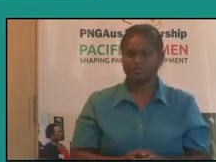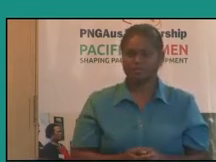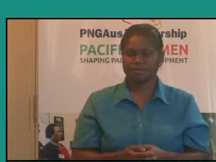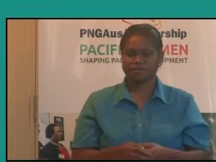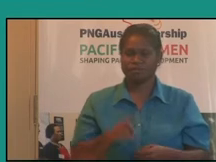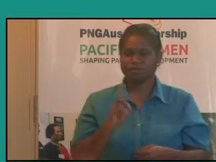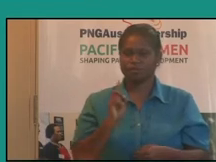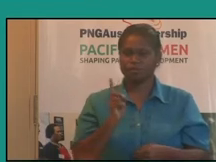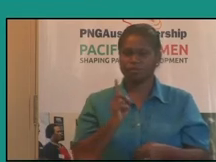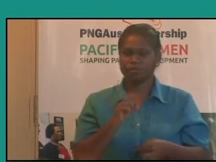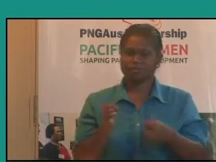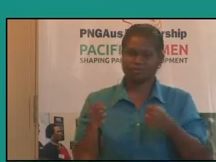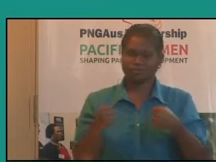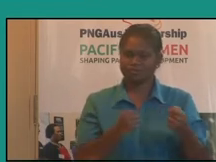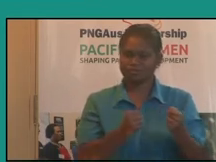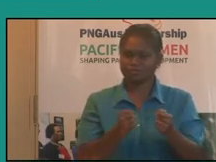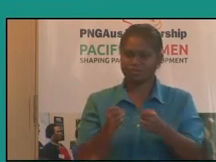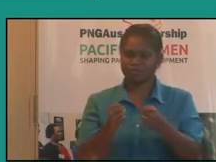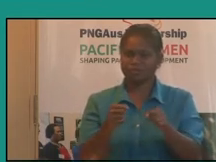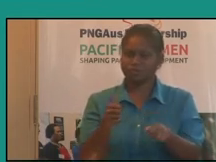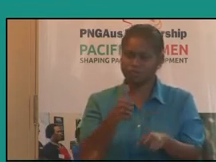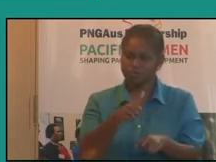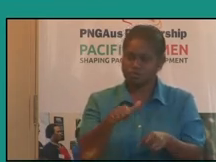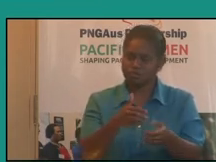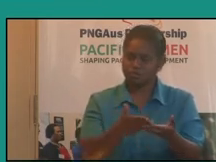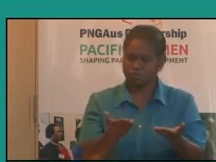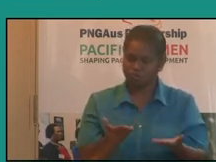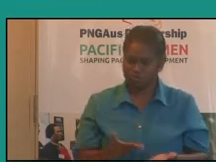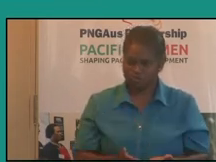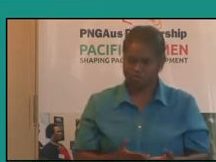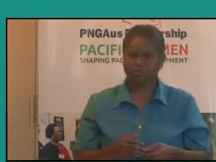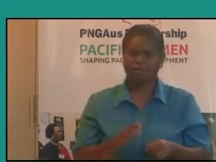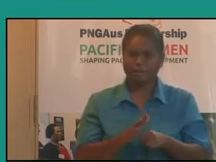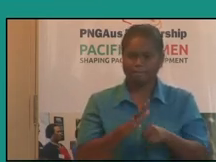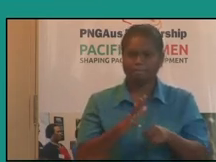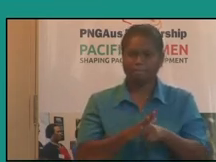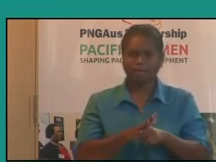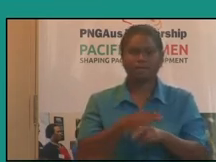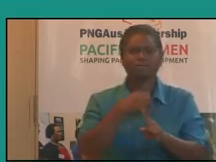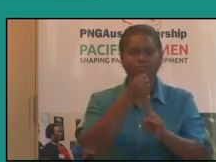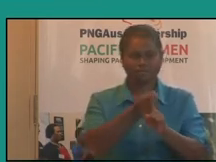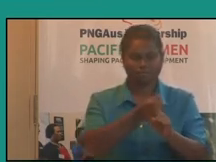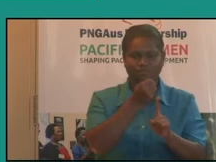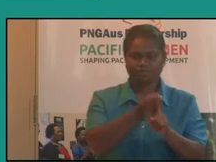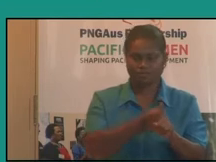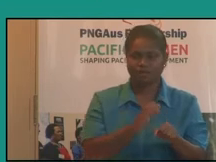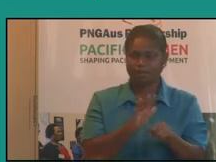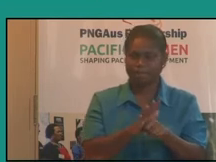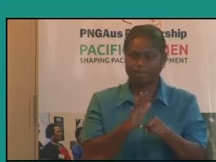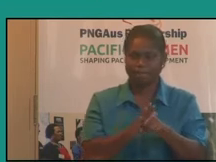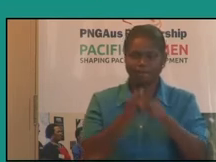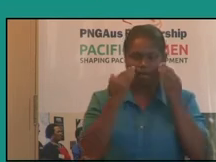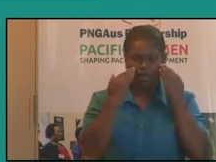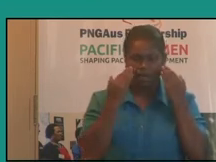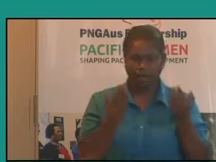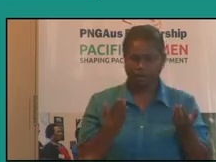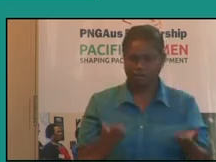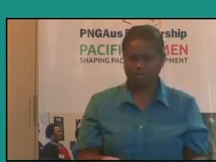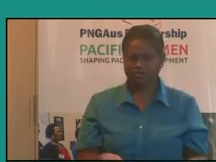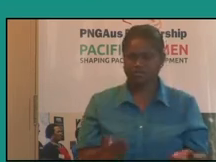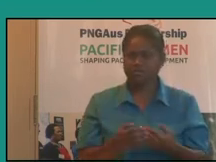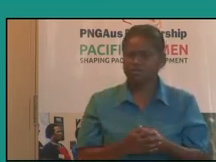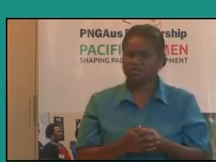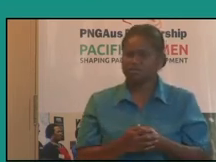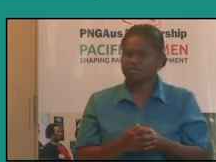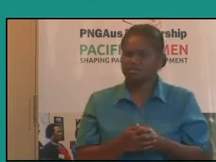provincial governments are really awareness raising, saying to them that, you know, this is a concept that has been floated about in